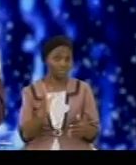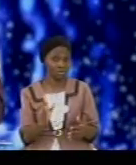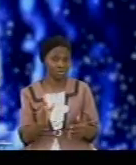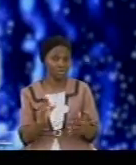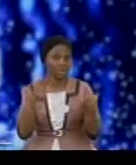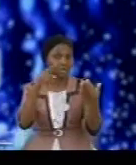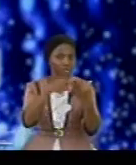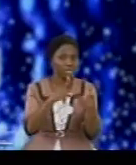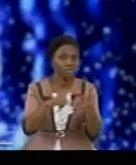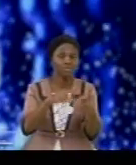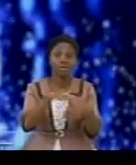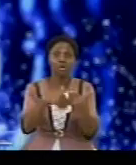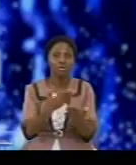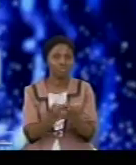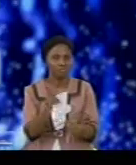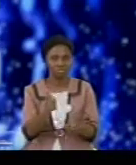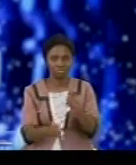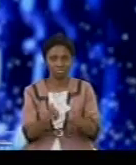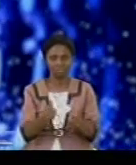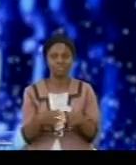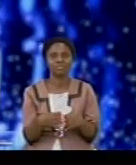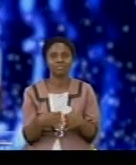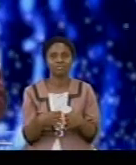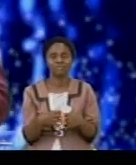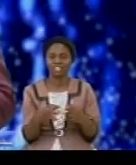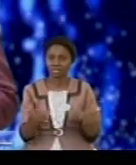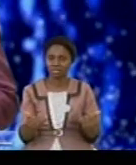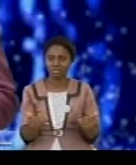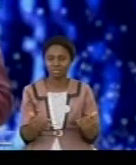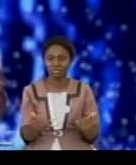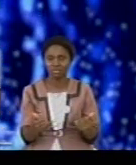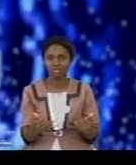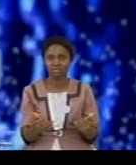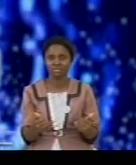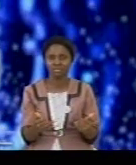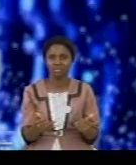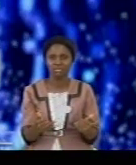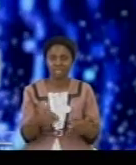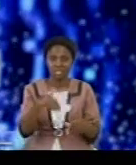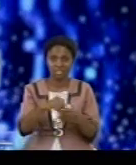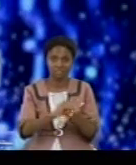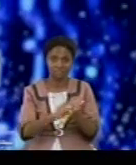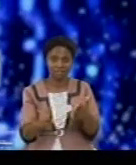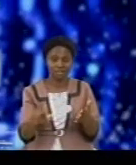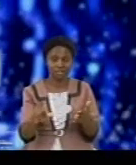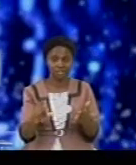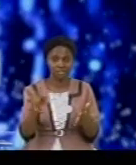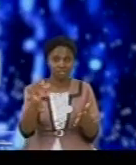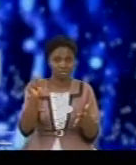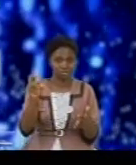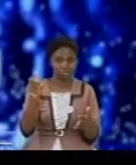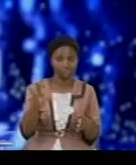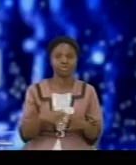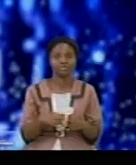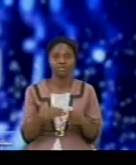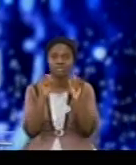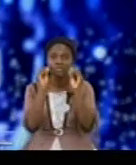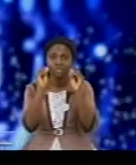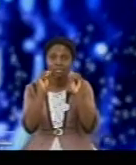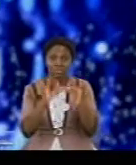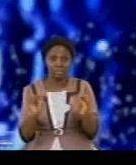men. And what does this grace do? Let's look at it. Verse 12, teaching us that